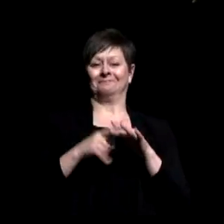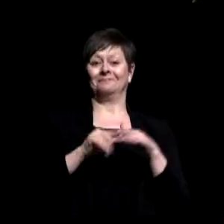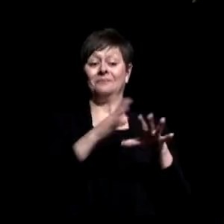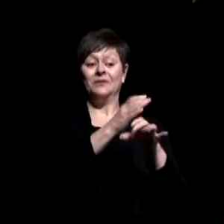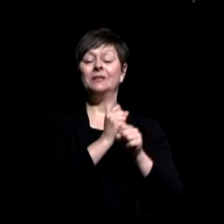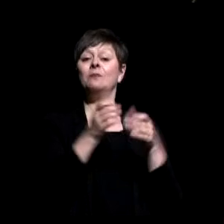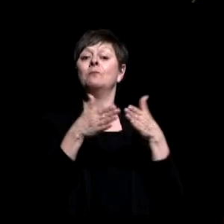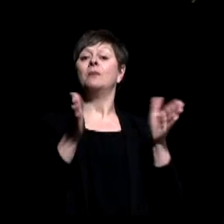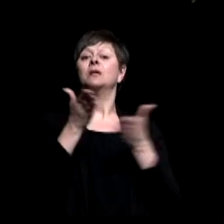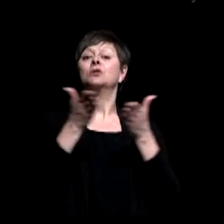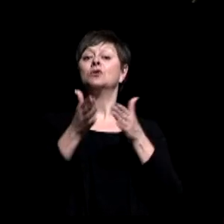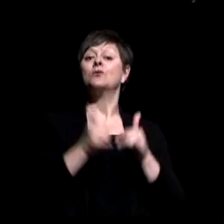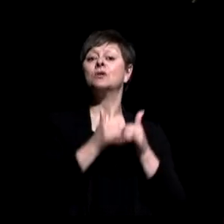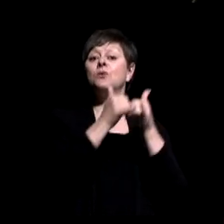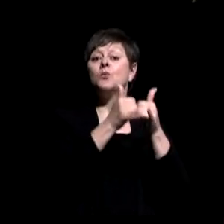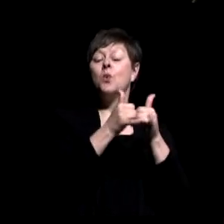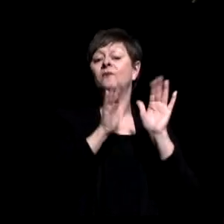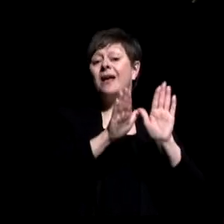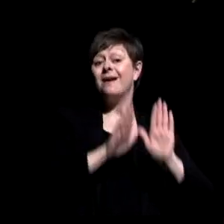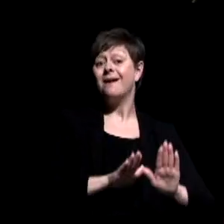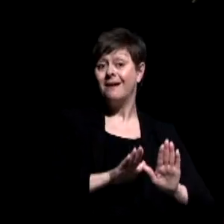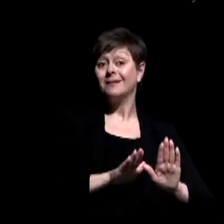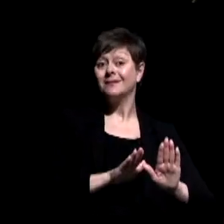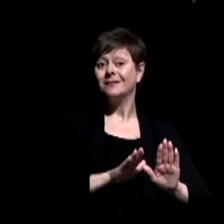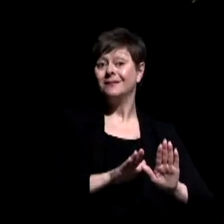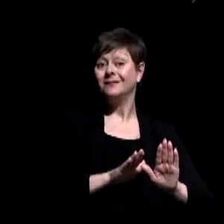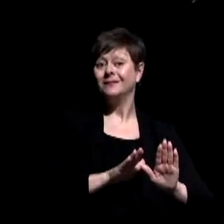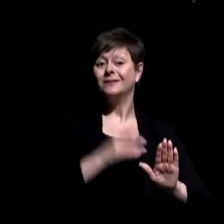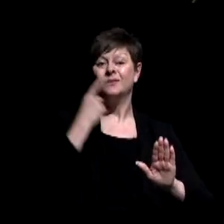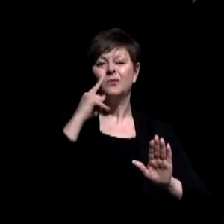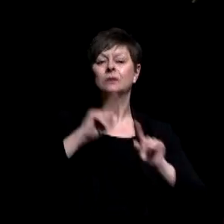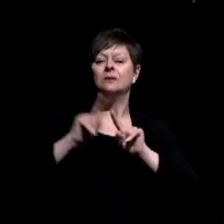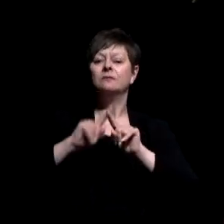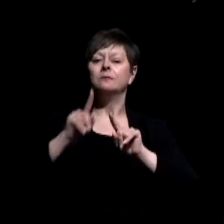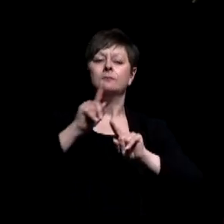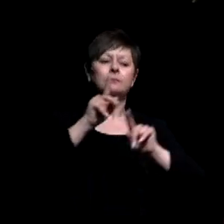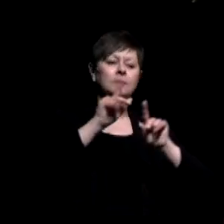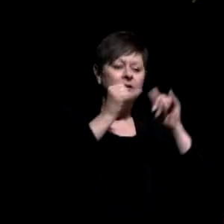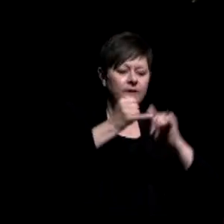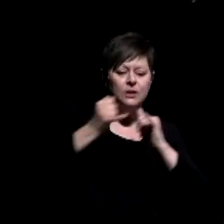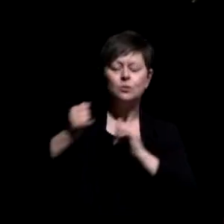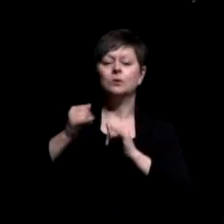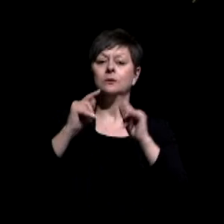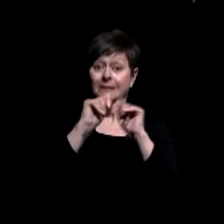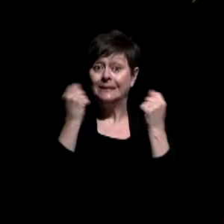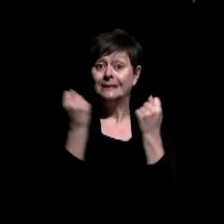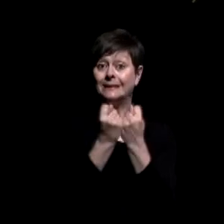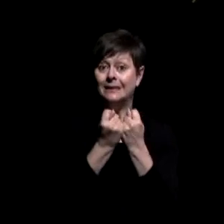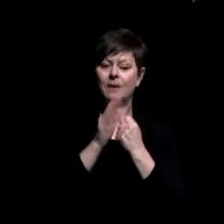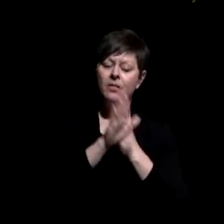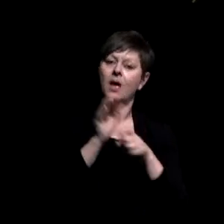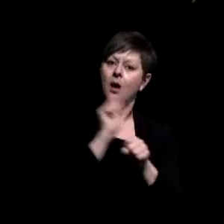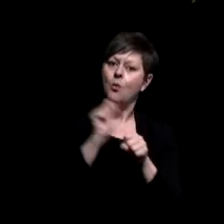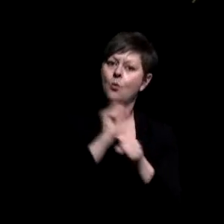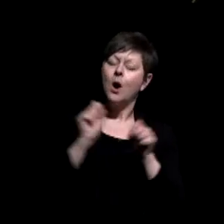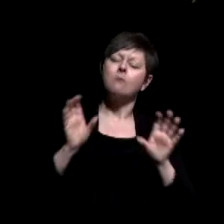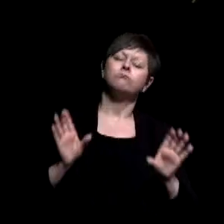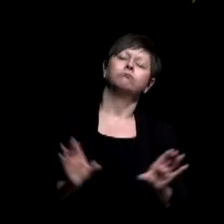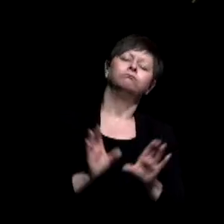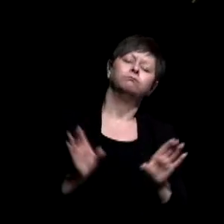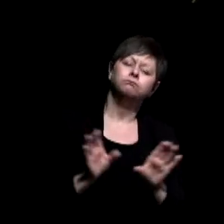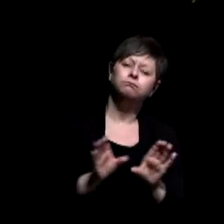Public Service Award of Excellence presented to individuals and teams who through exceptional work performance